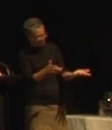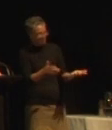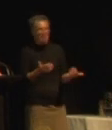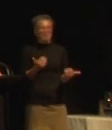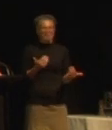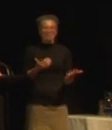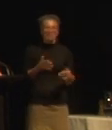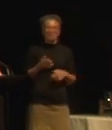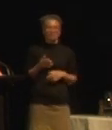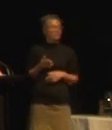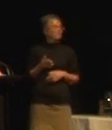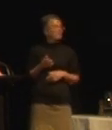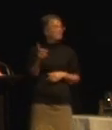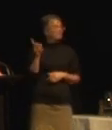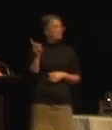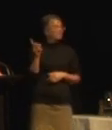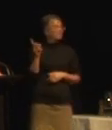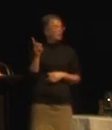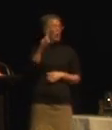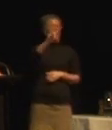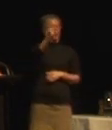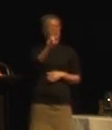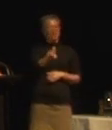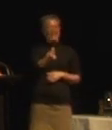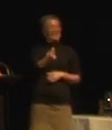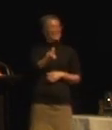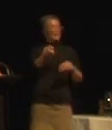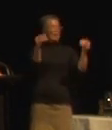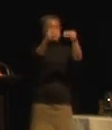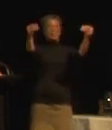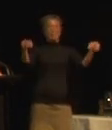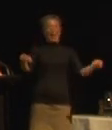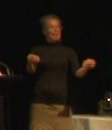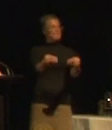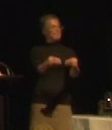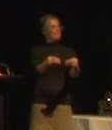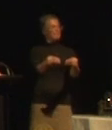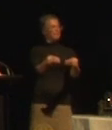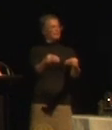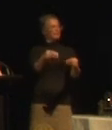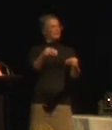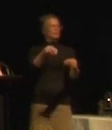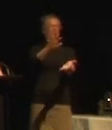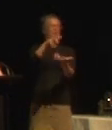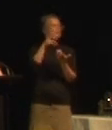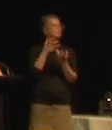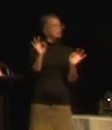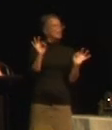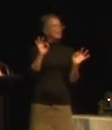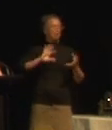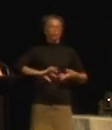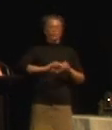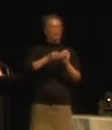How about hospitals in the world? Here's another query. By the way, the map is part of the query. You get it for free when you run Wikidata. It generates visuals for